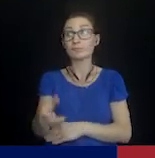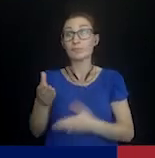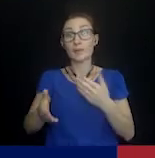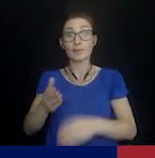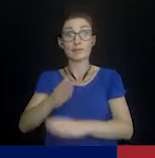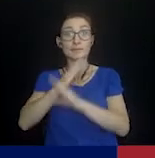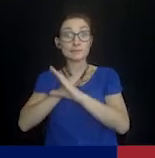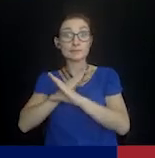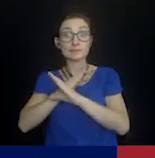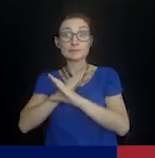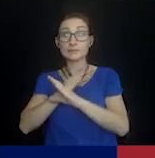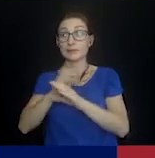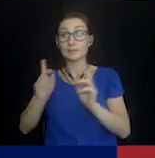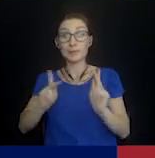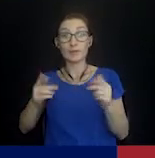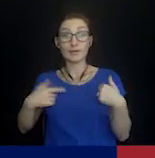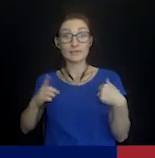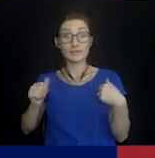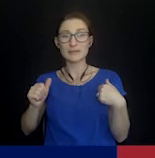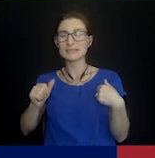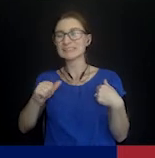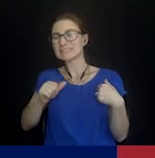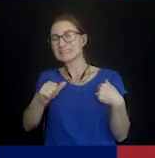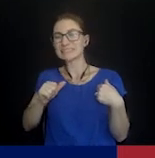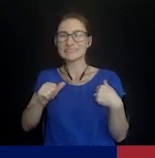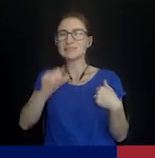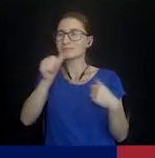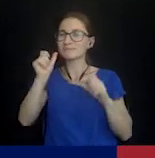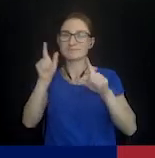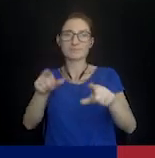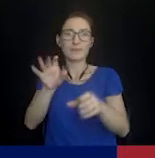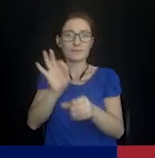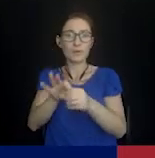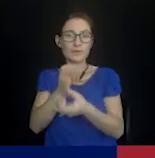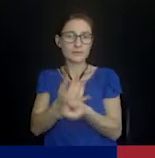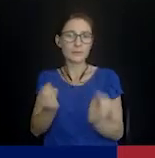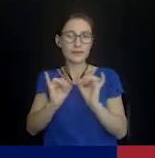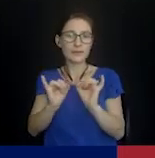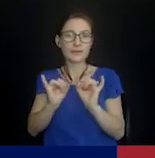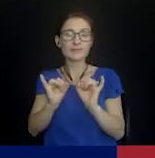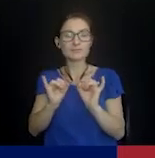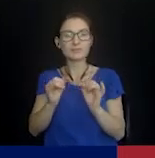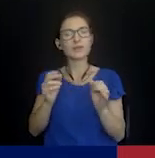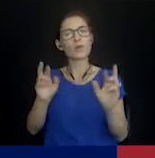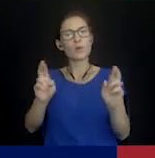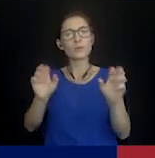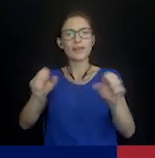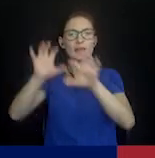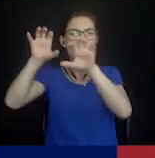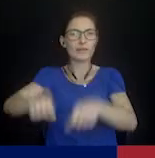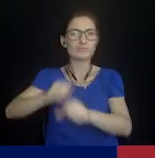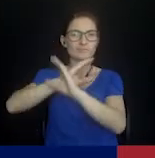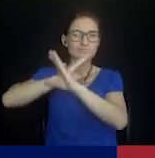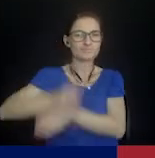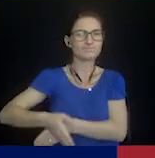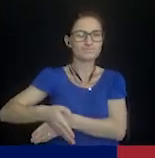prevent persons with disabilities from voting independently. And I hope